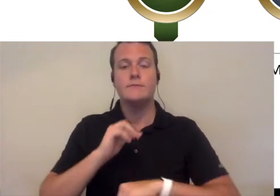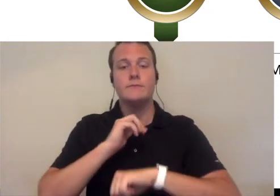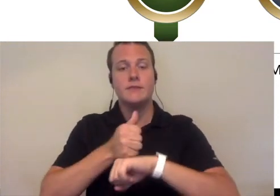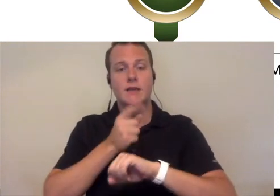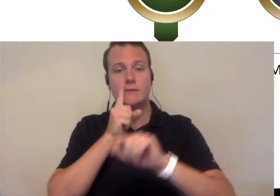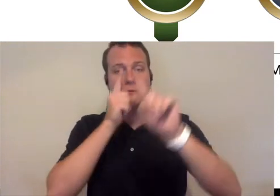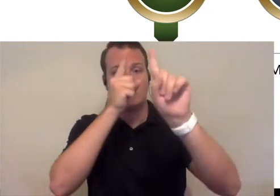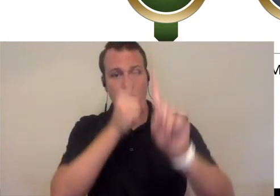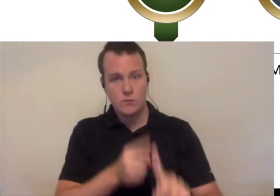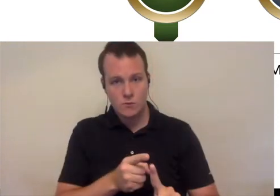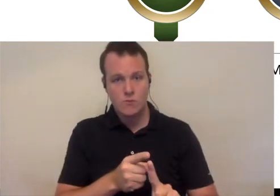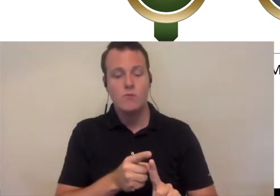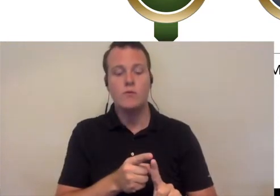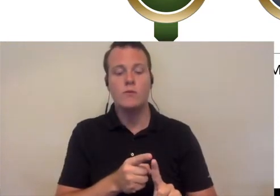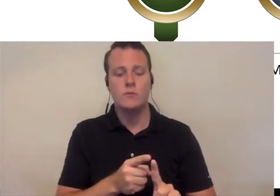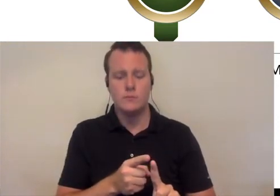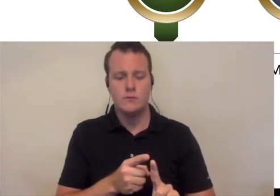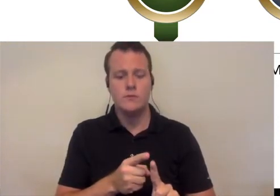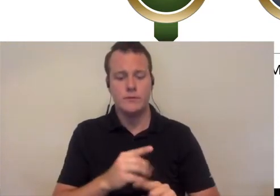needs.